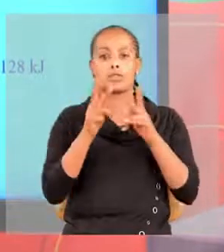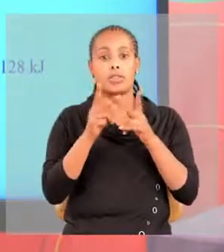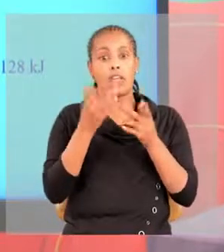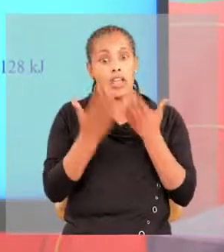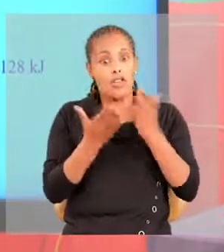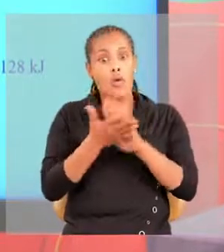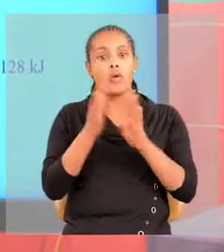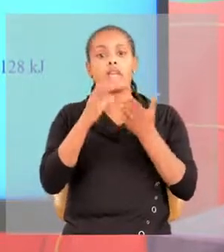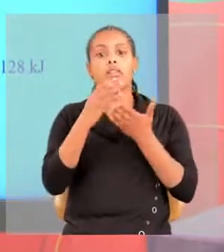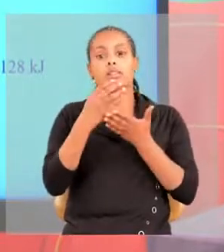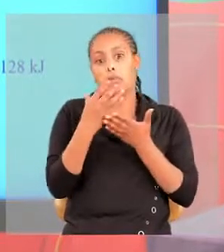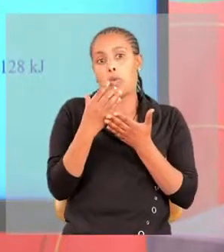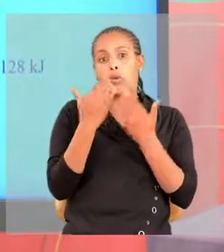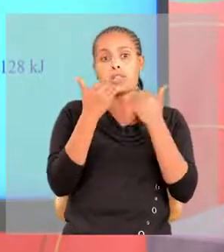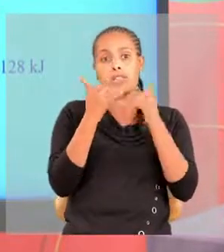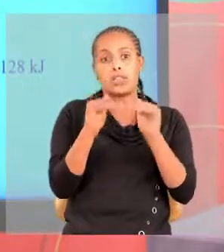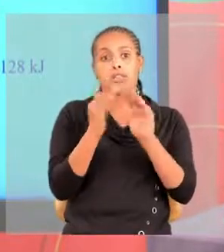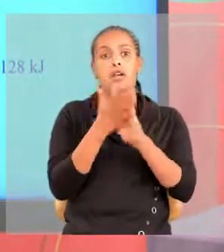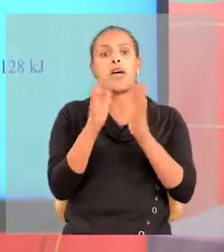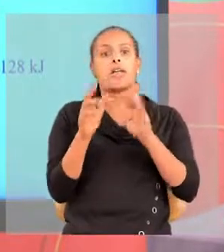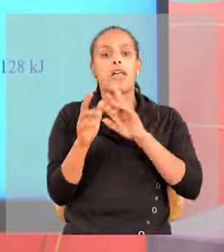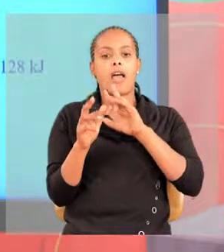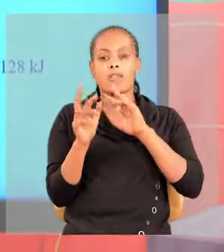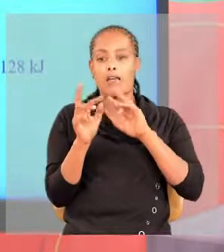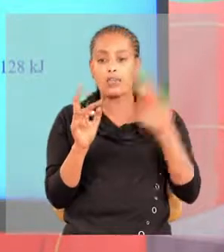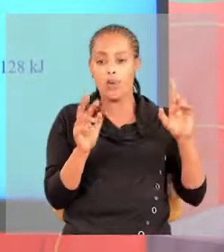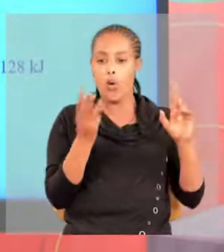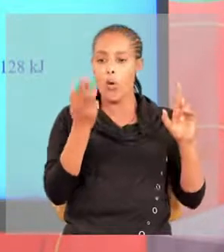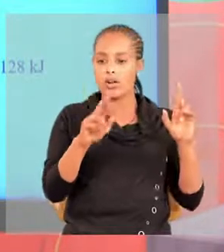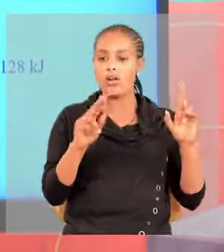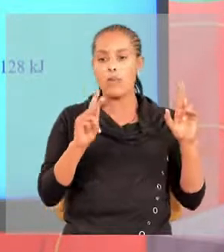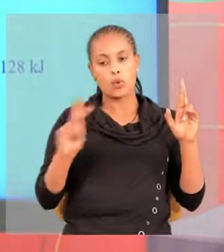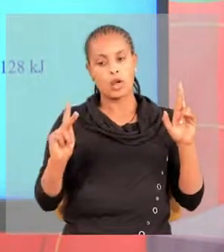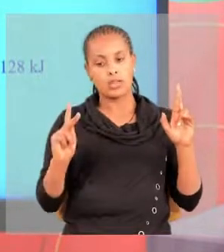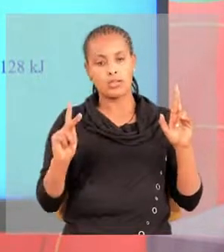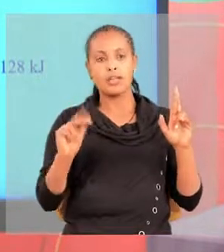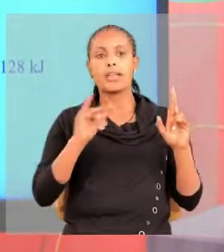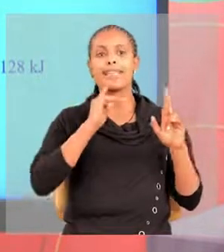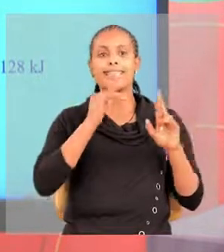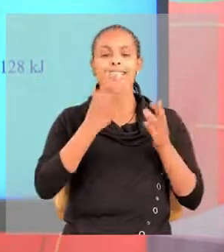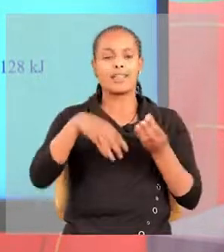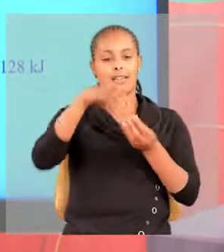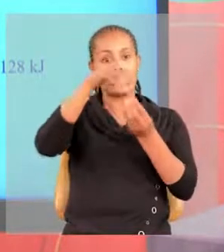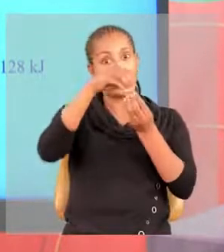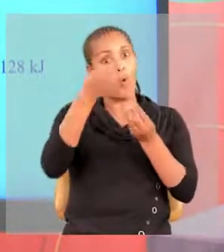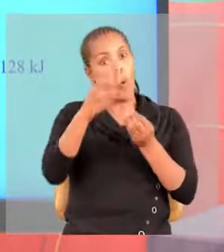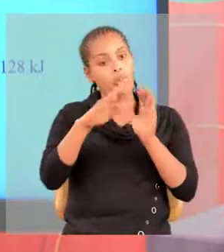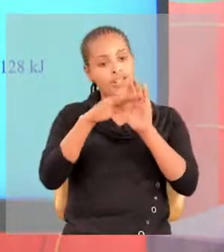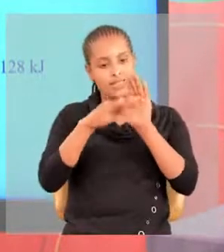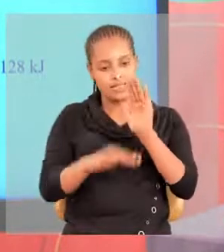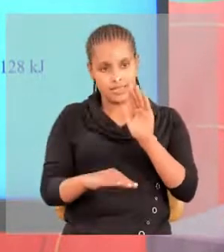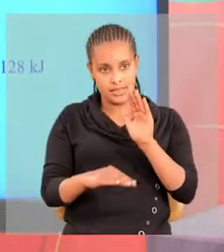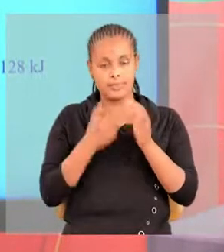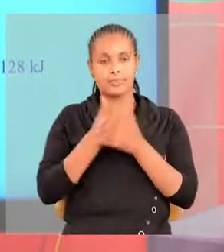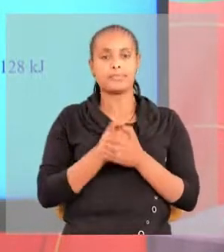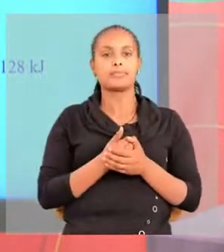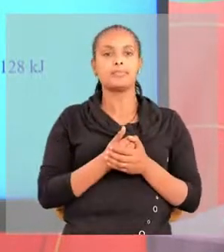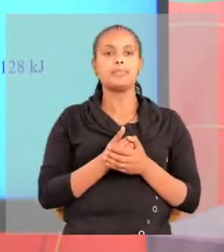if concentration of a reactant or a product is increase or decrease?